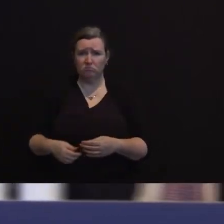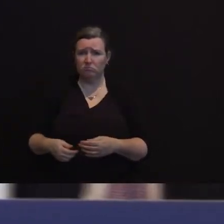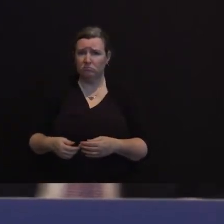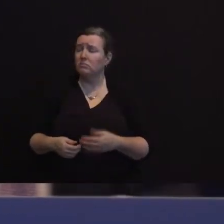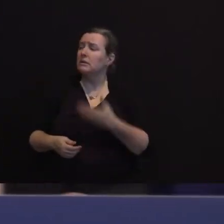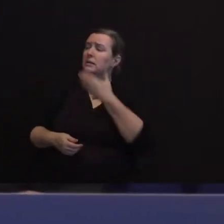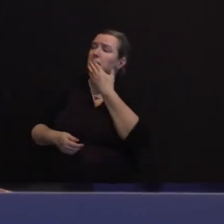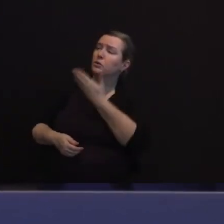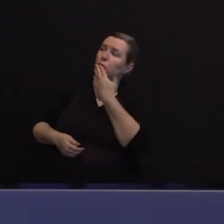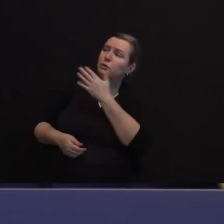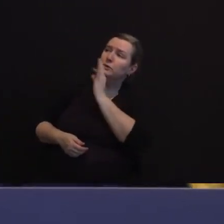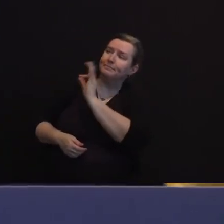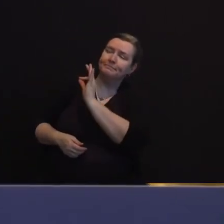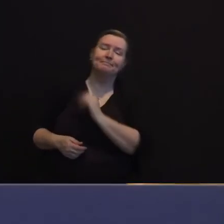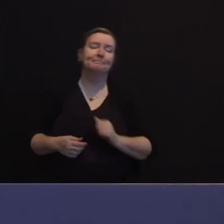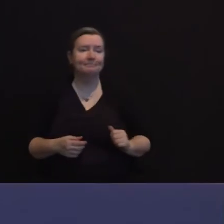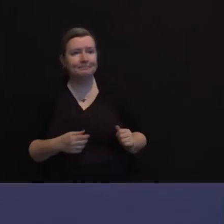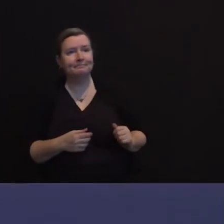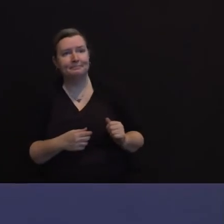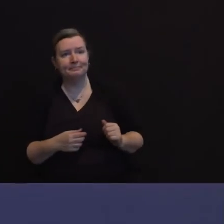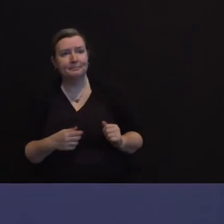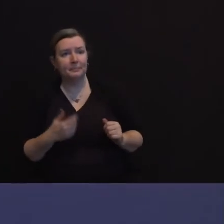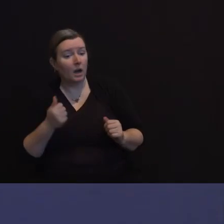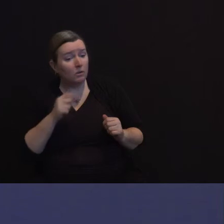Give us 1 sec.